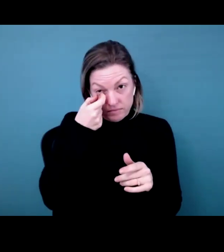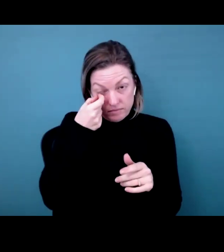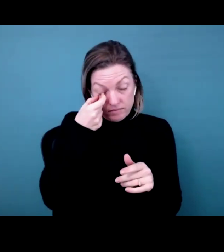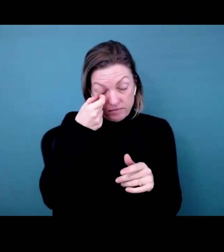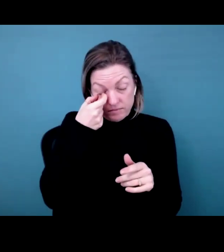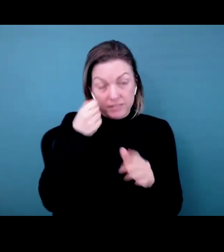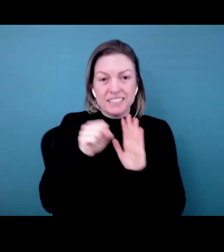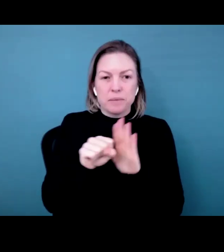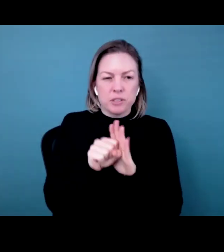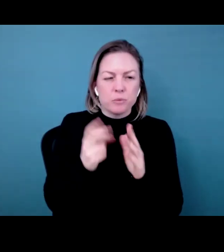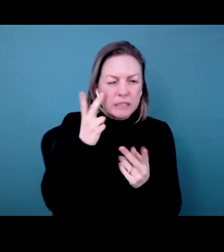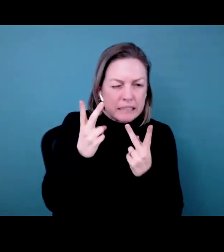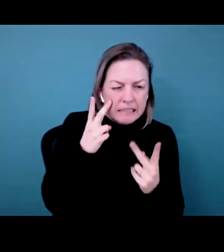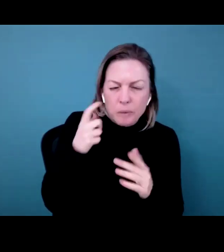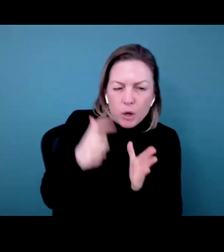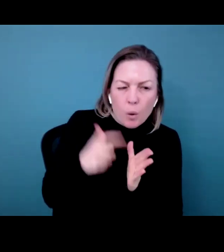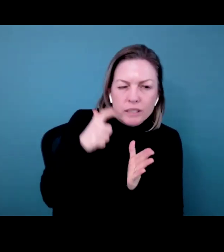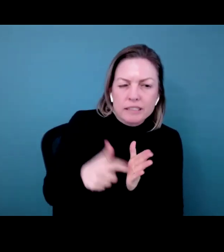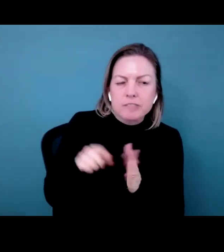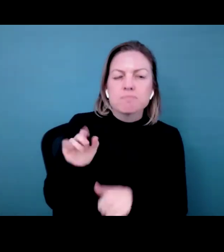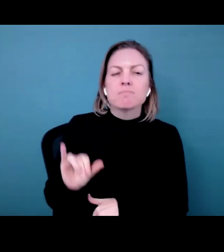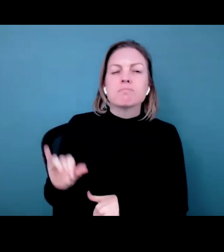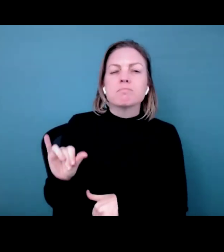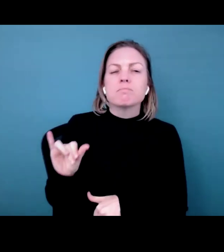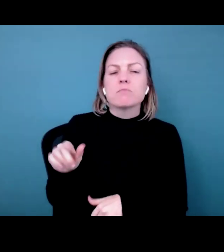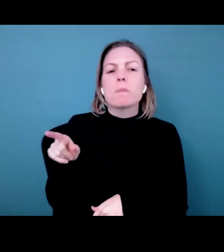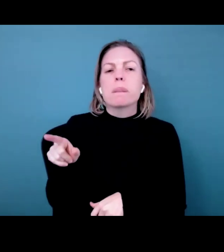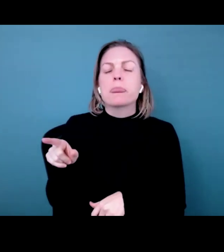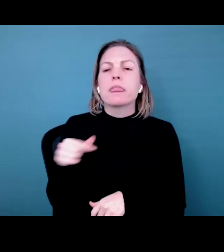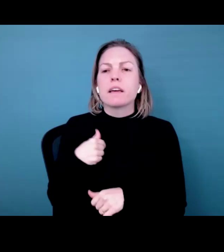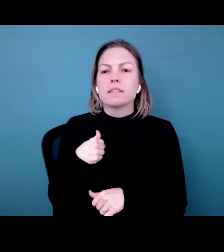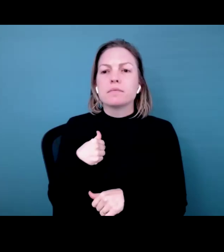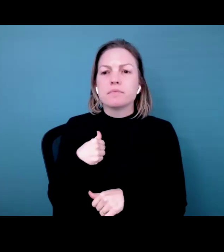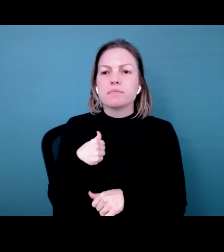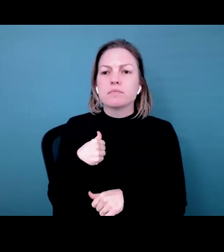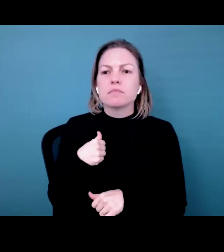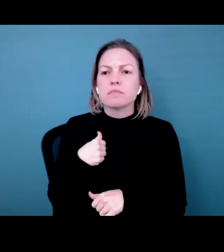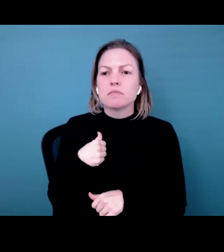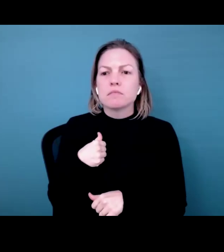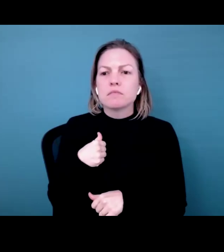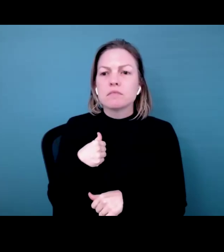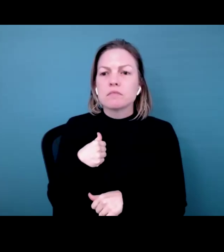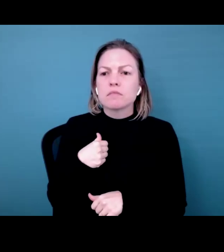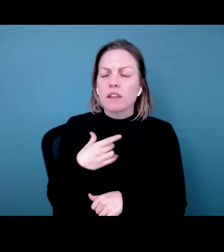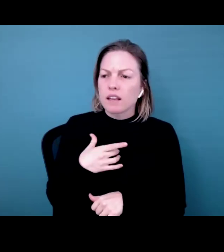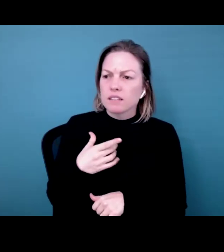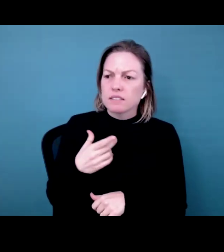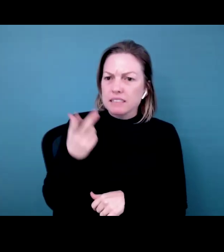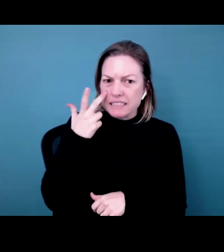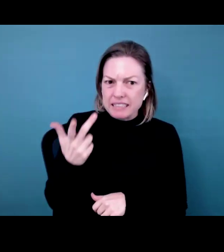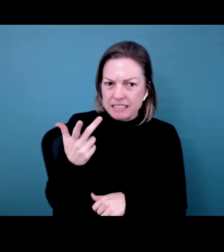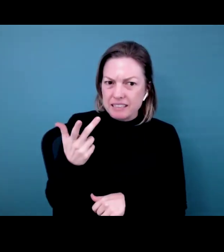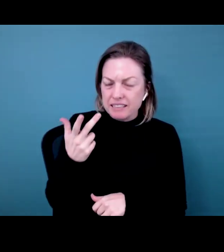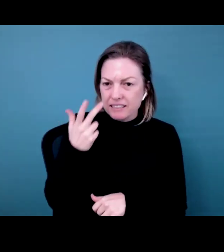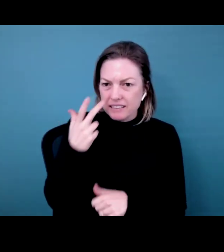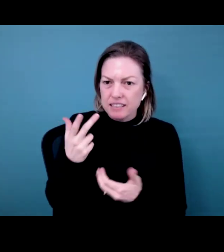Symptoms started to appear. Things like I'd be following him on my phone and watching him. He'd hit an intersection